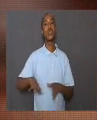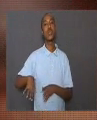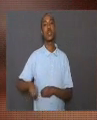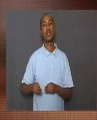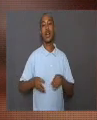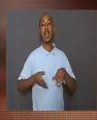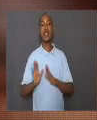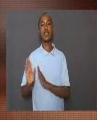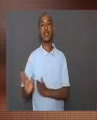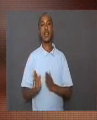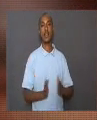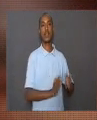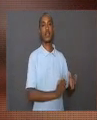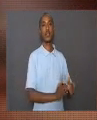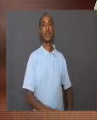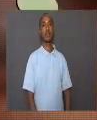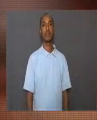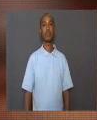Students, let's get ready.